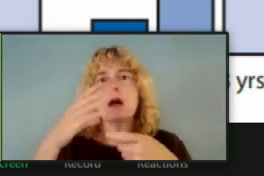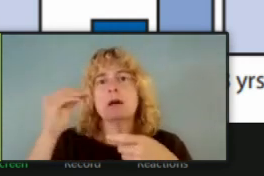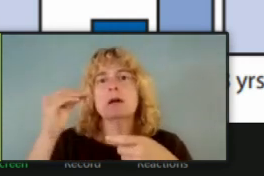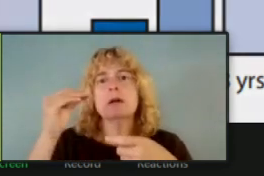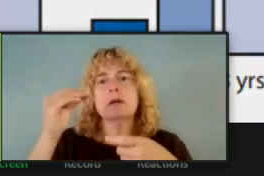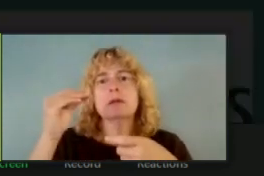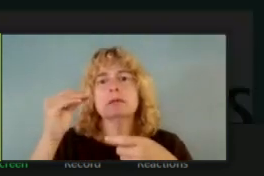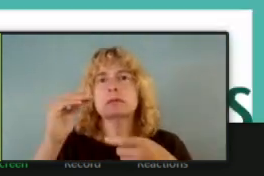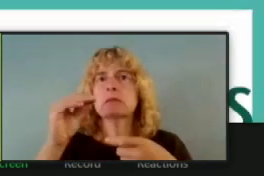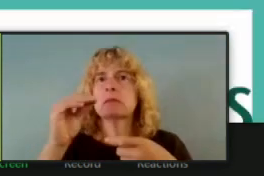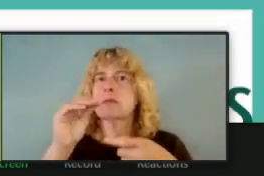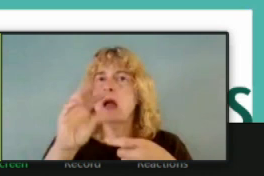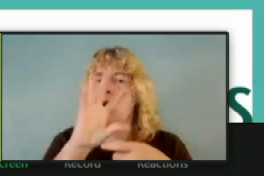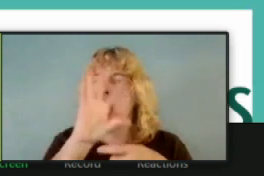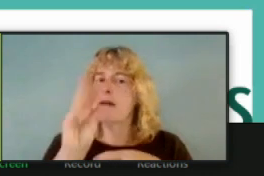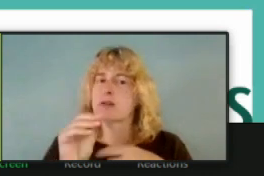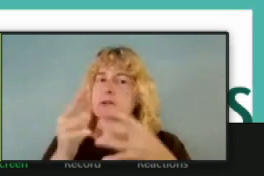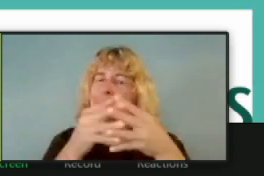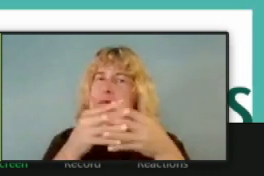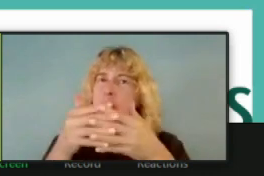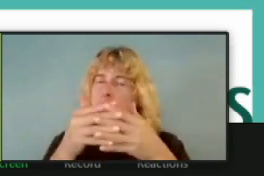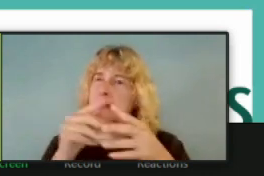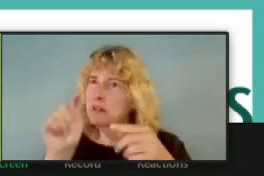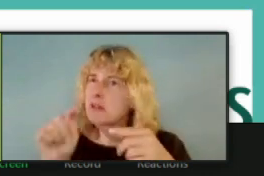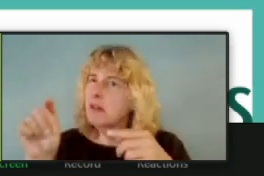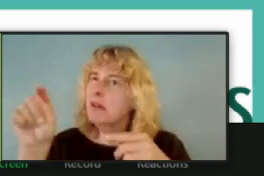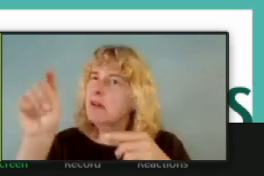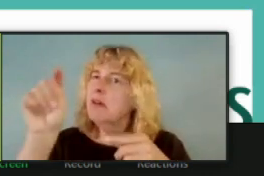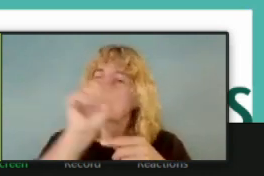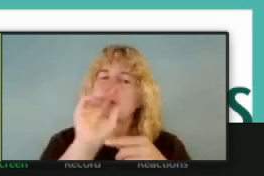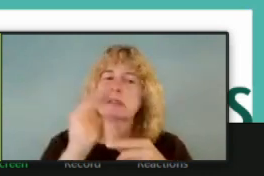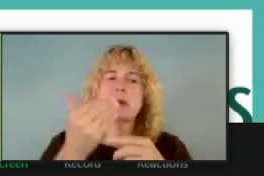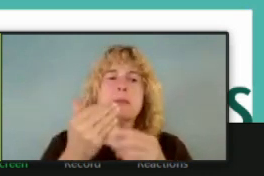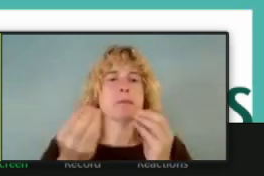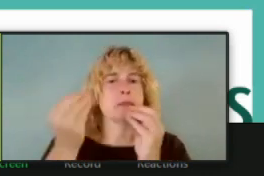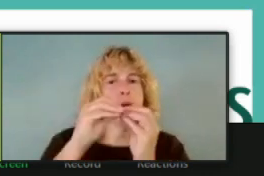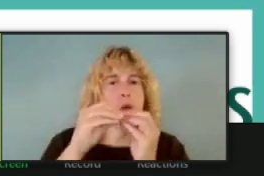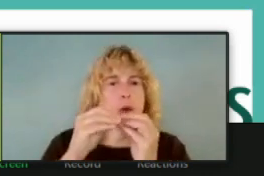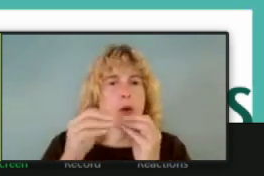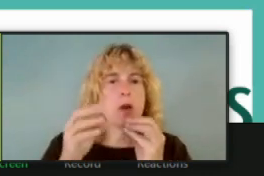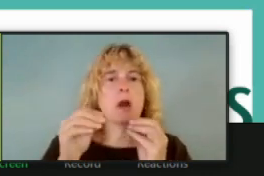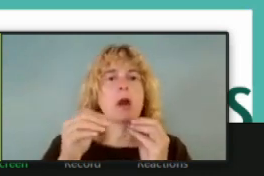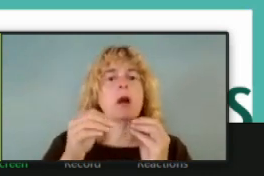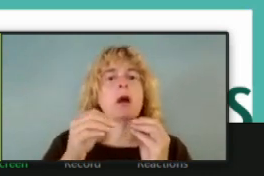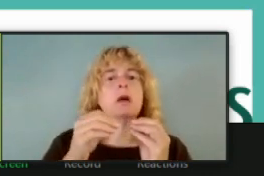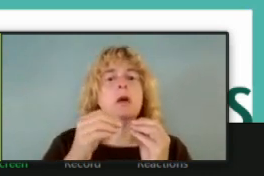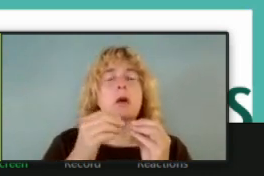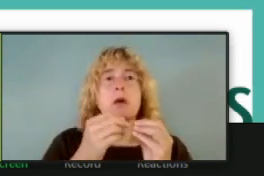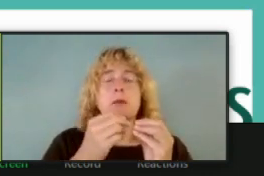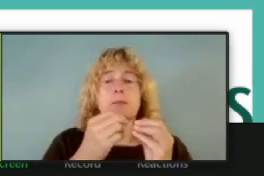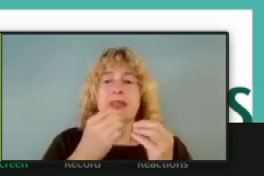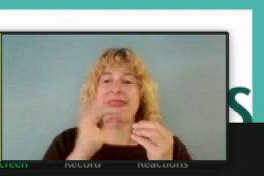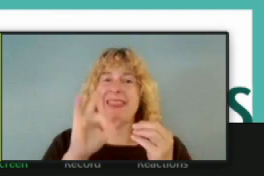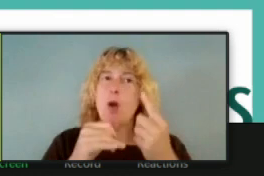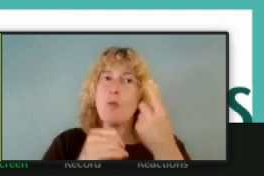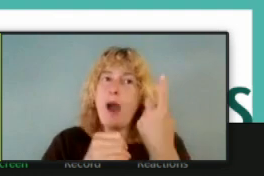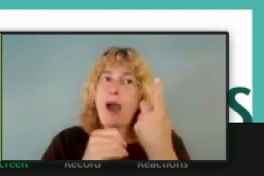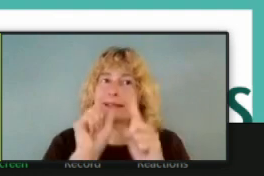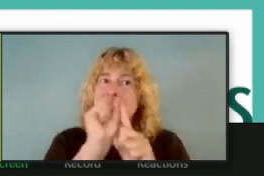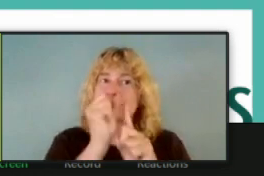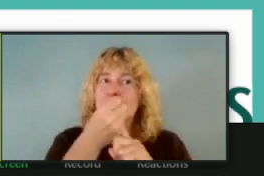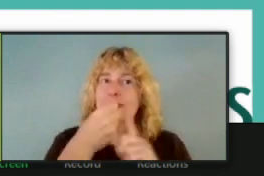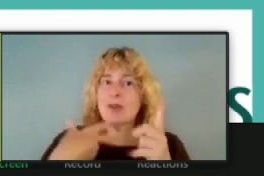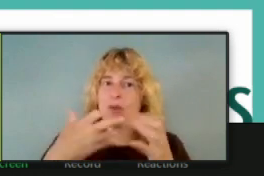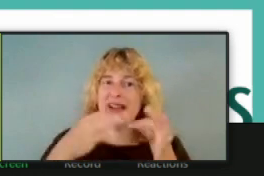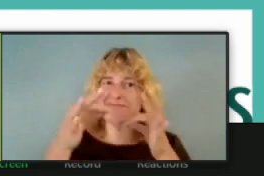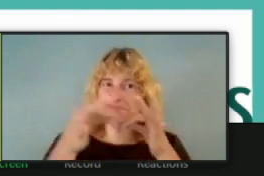overall, unfortunately. And then here's a case that we had at Children's that I'm just gonna go through